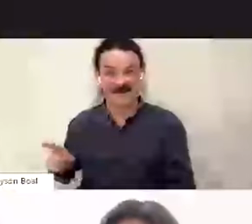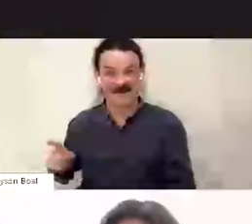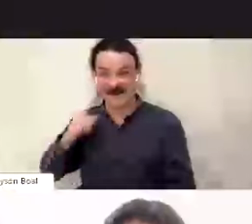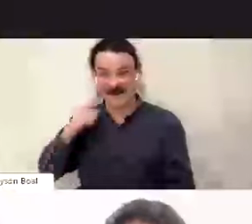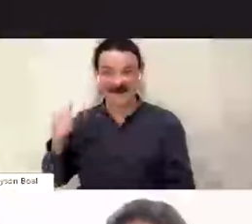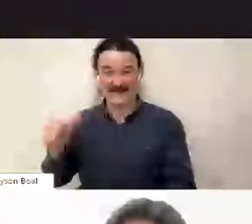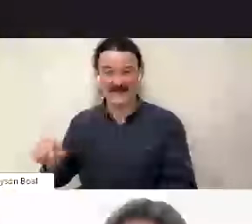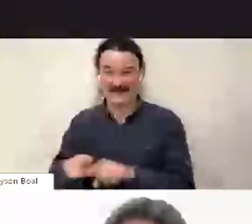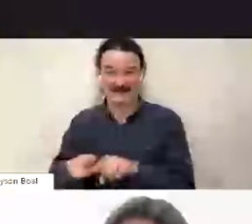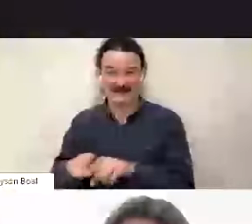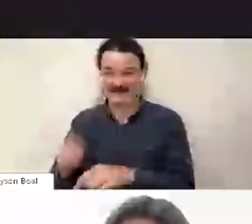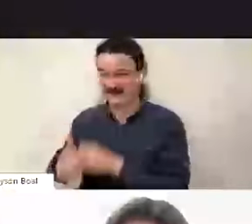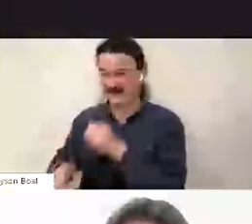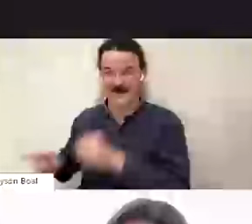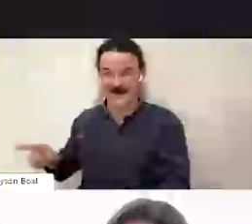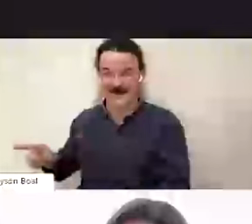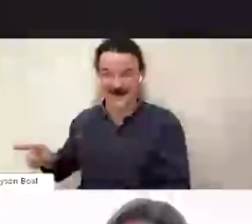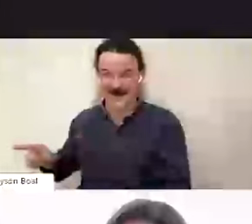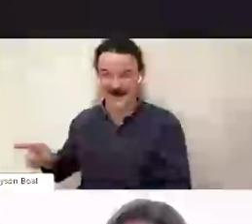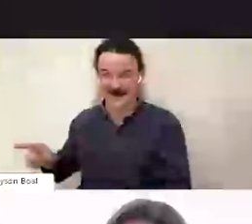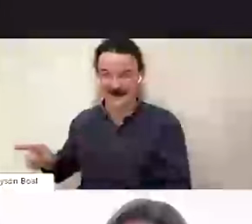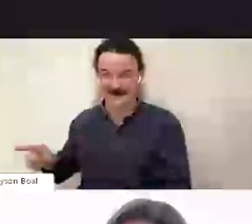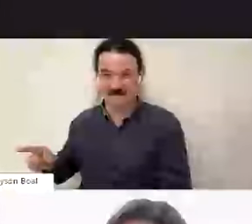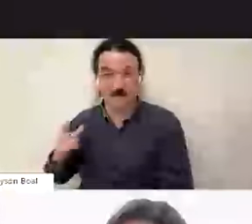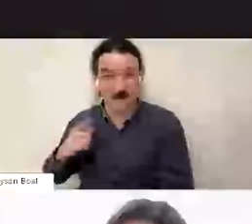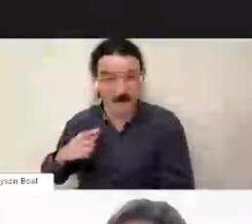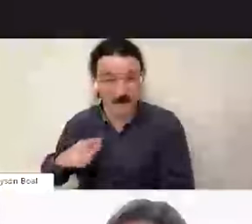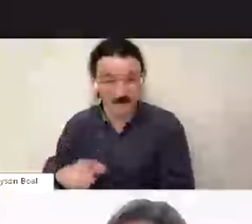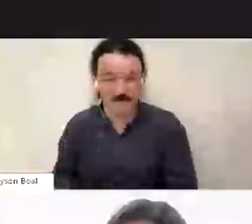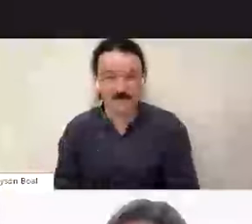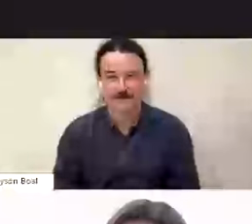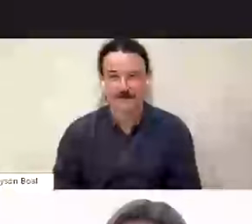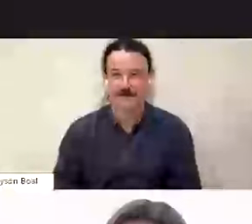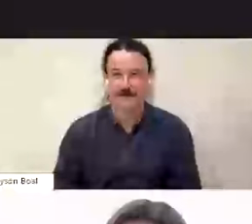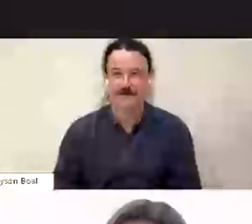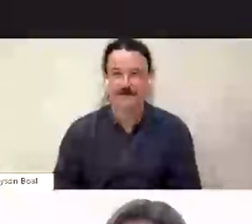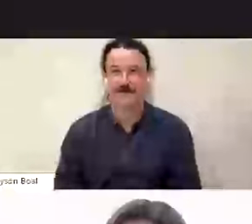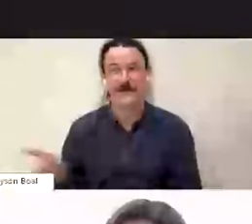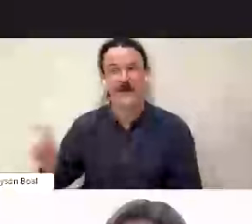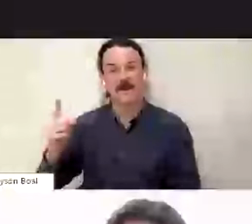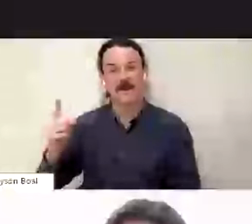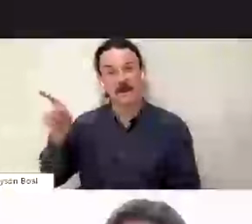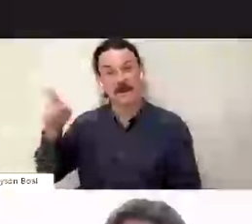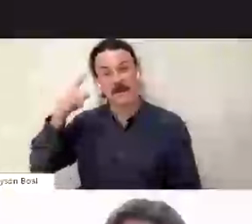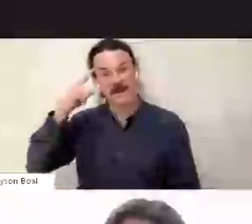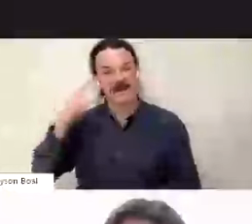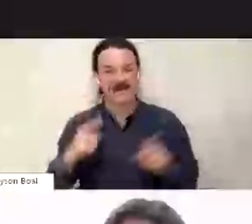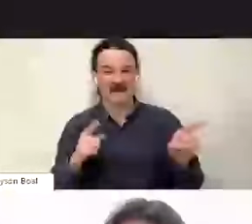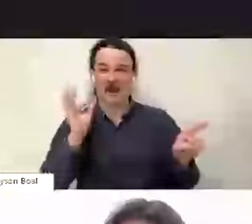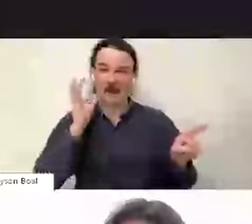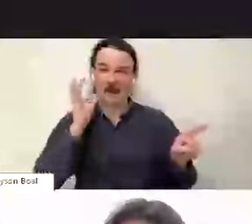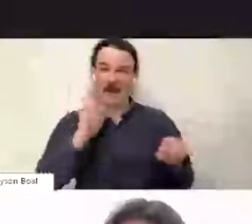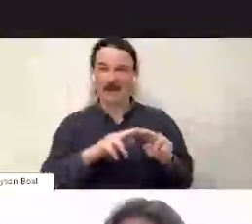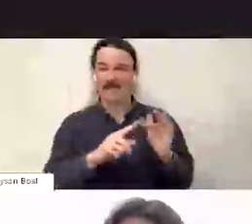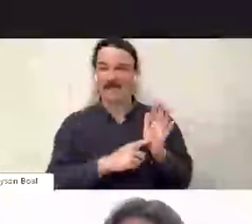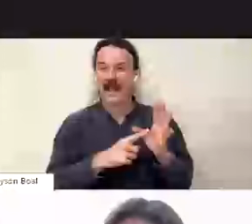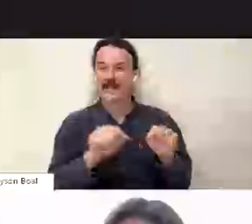because, firstly, it'd be, well, that's a white fella system that, it's not really for me.